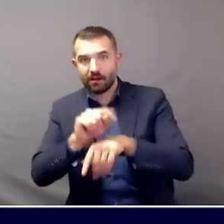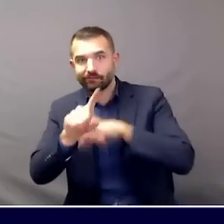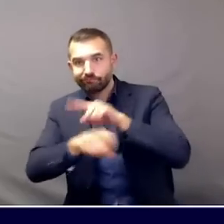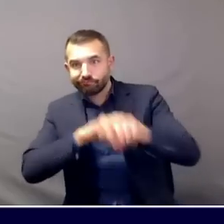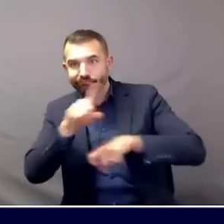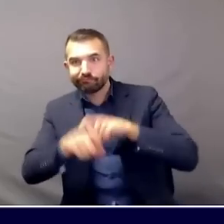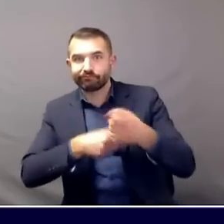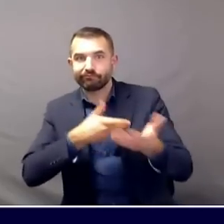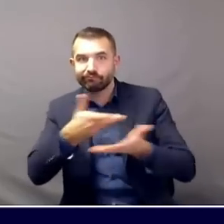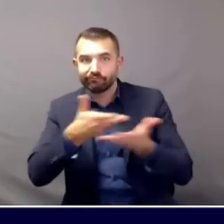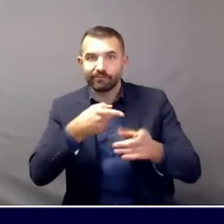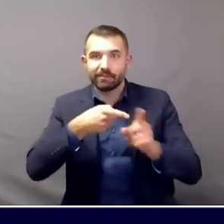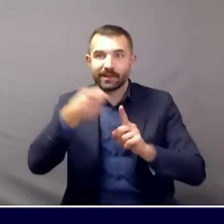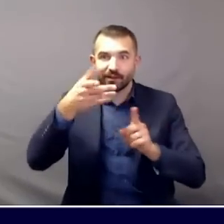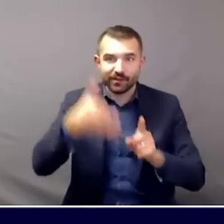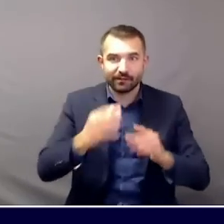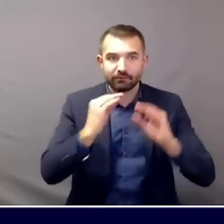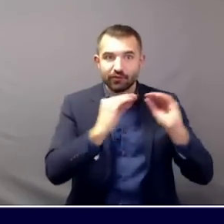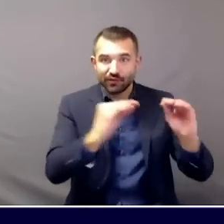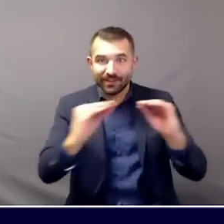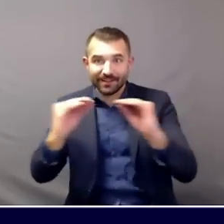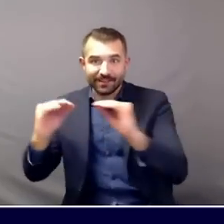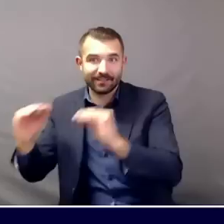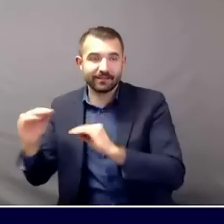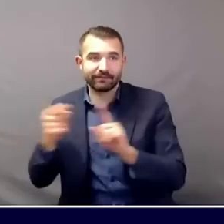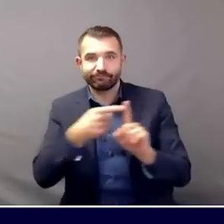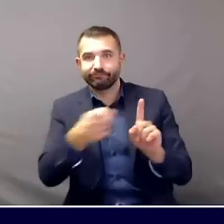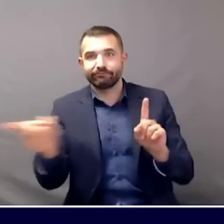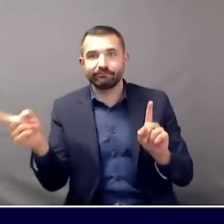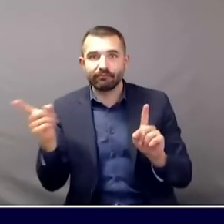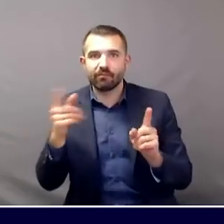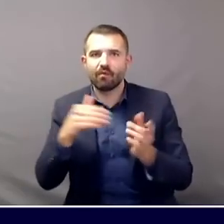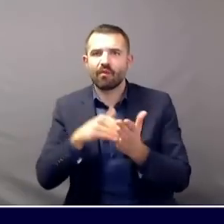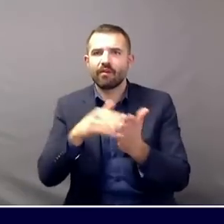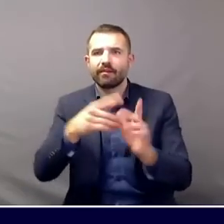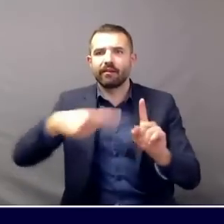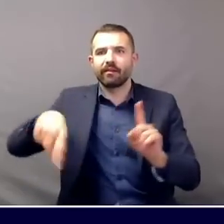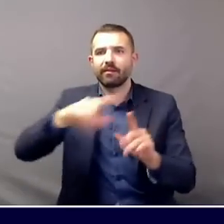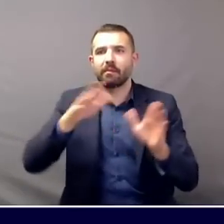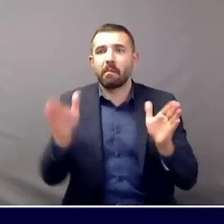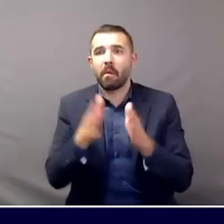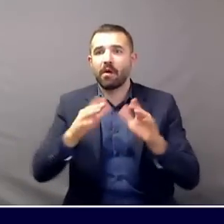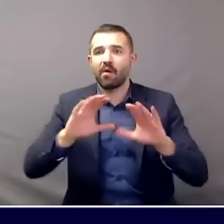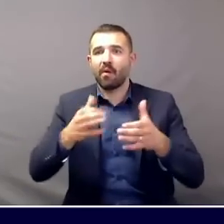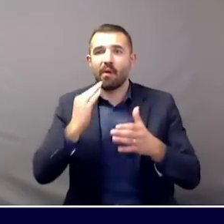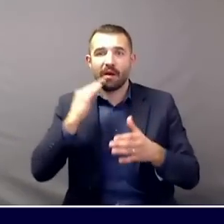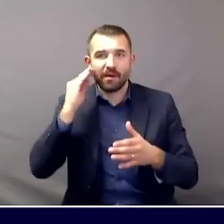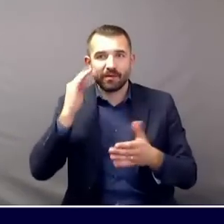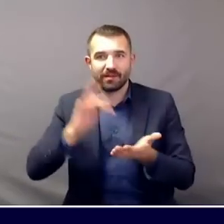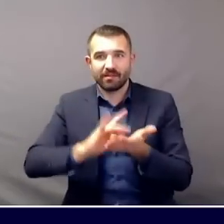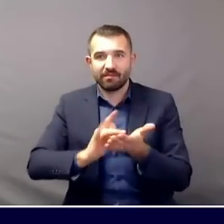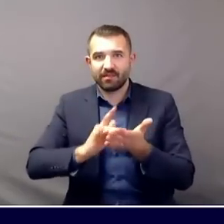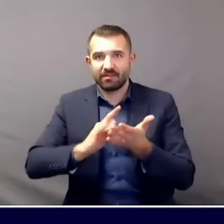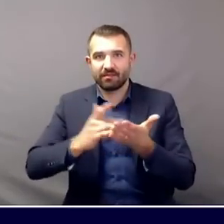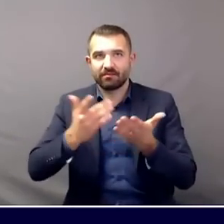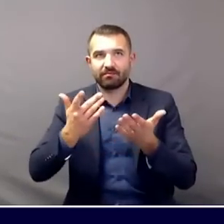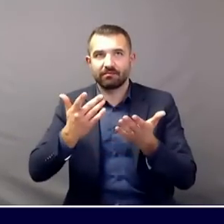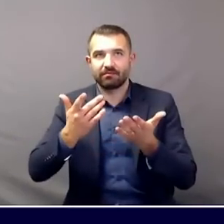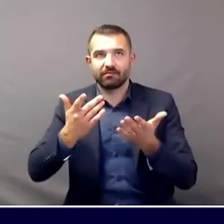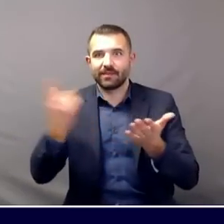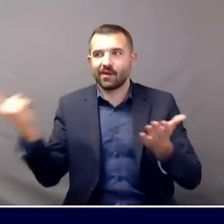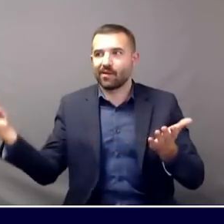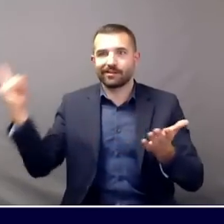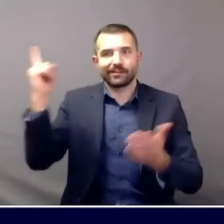in these sites that often don't have medical directors in some of these smaller group homes how to do it. So we have had an